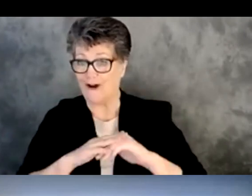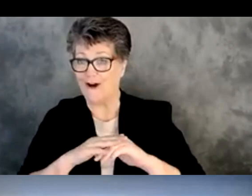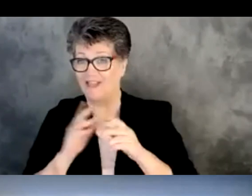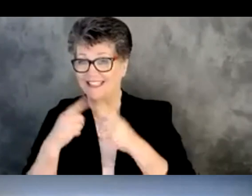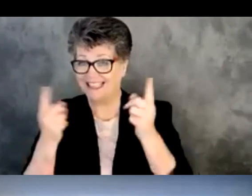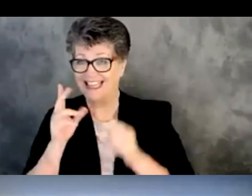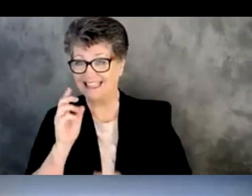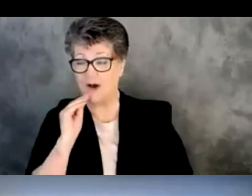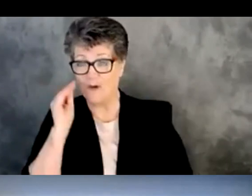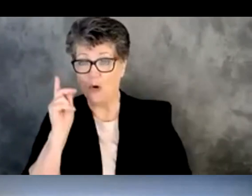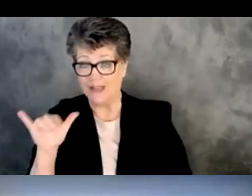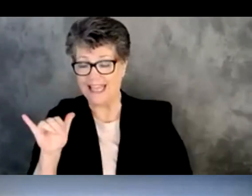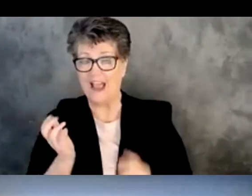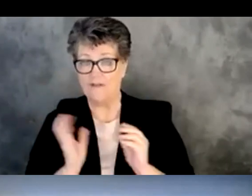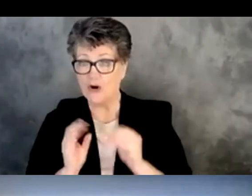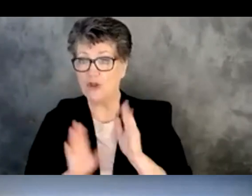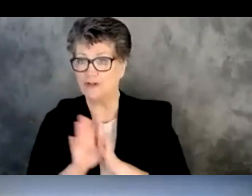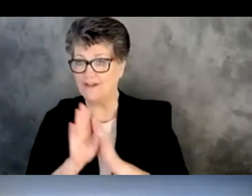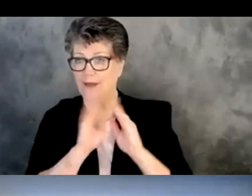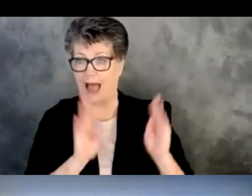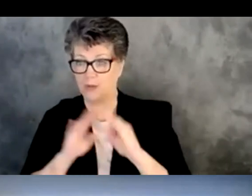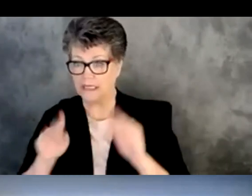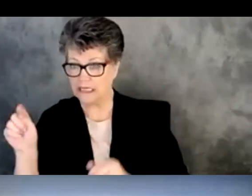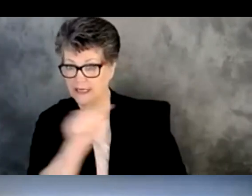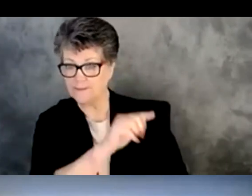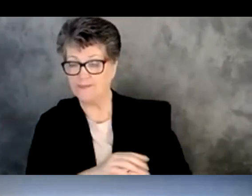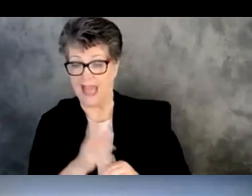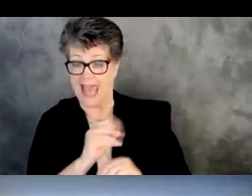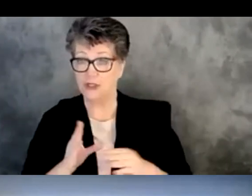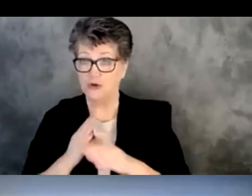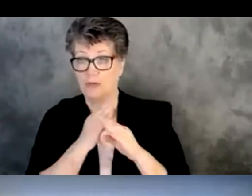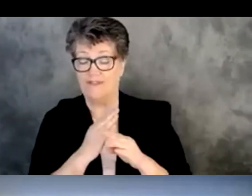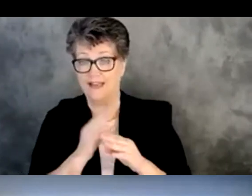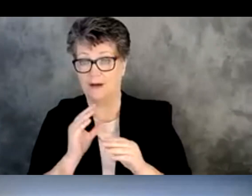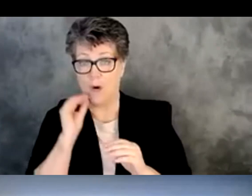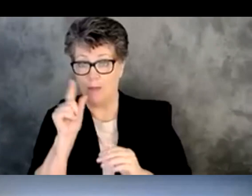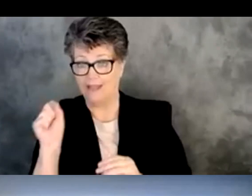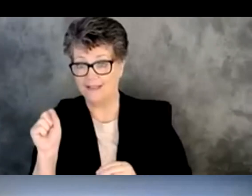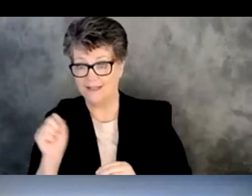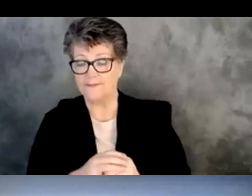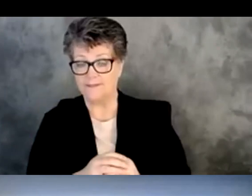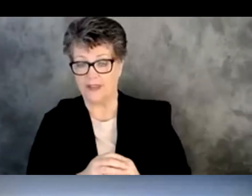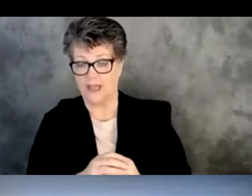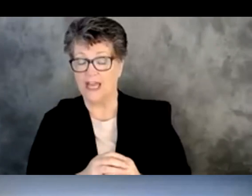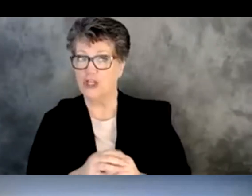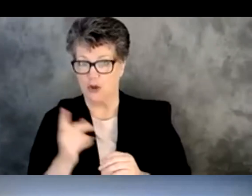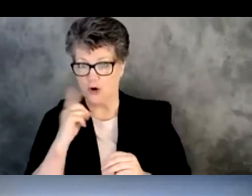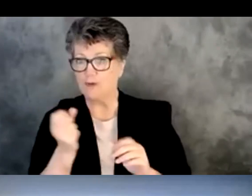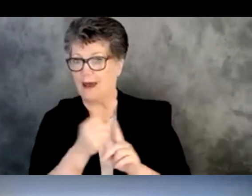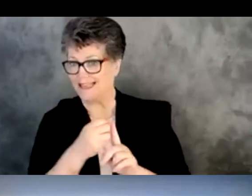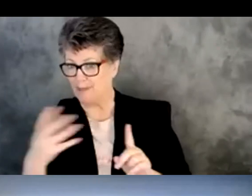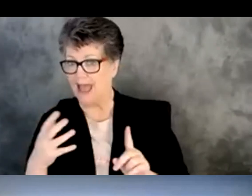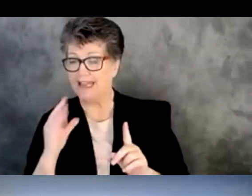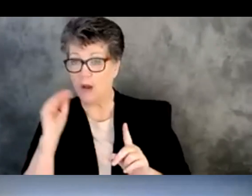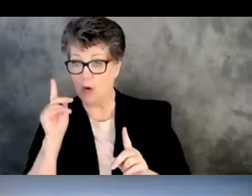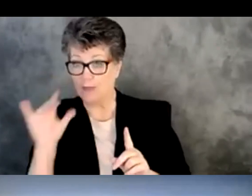HomeKey to further develop housing and to end or prevent homelessness. You've heard about some expansion of HomeKey,